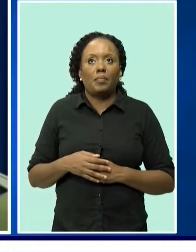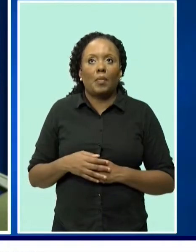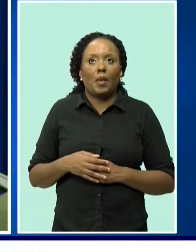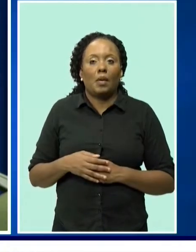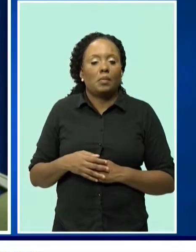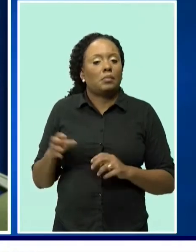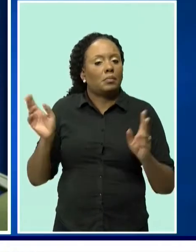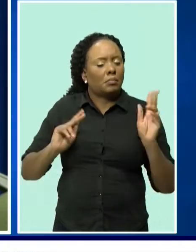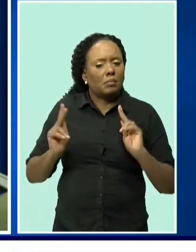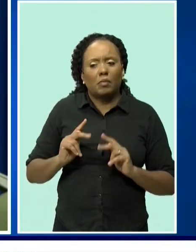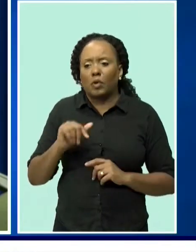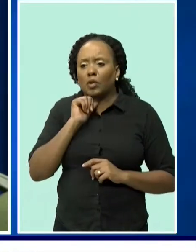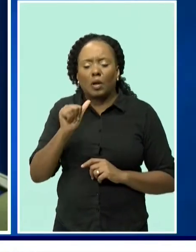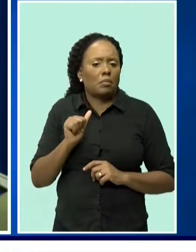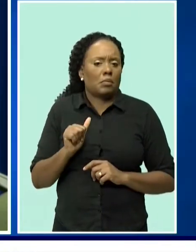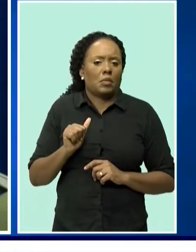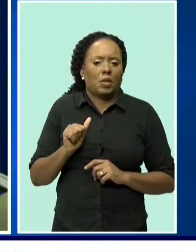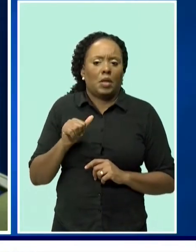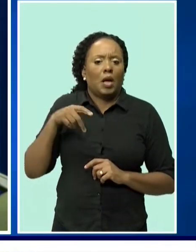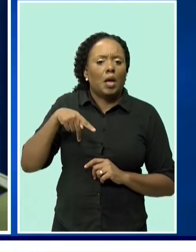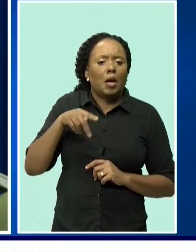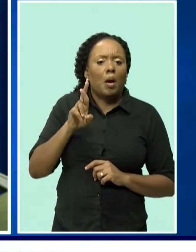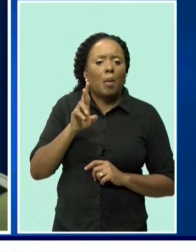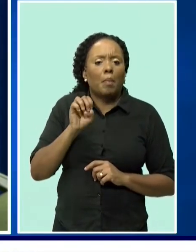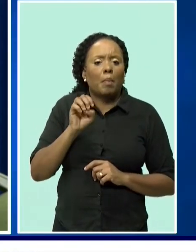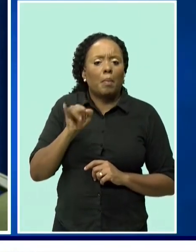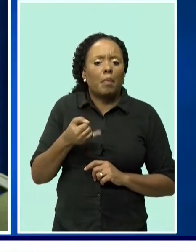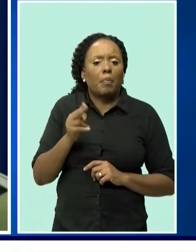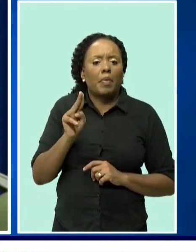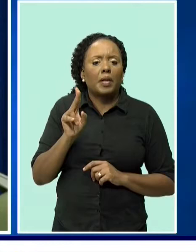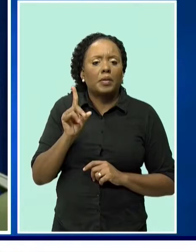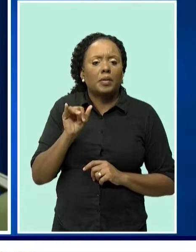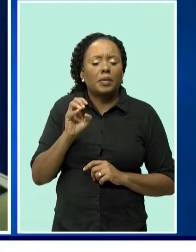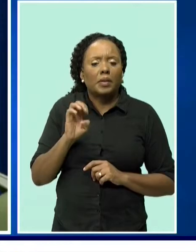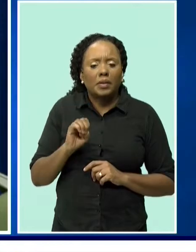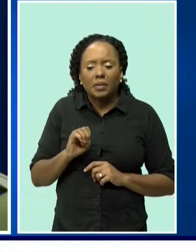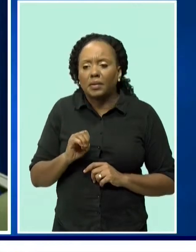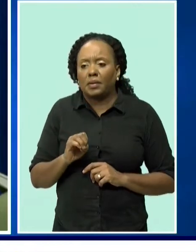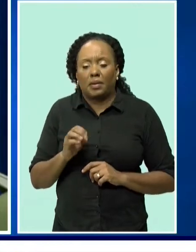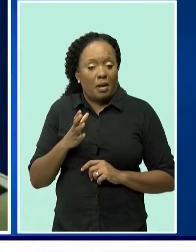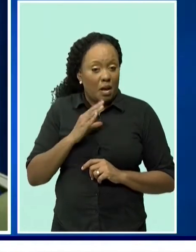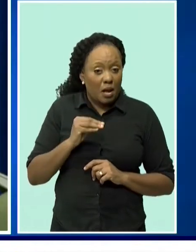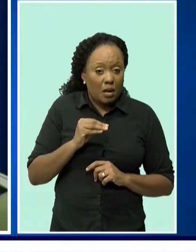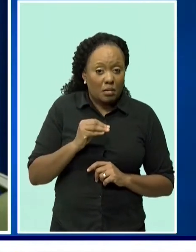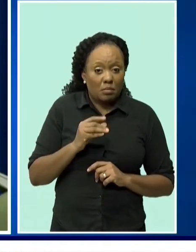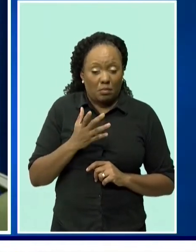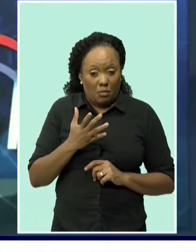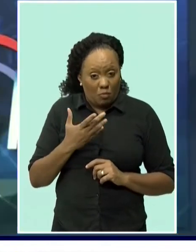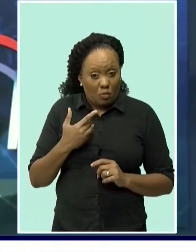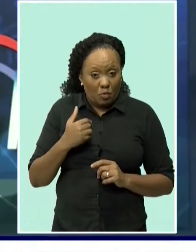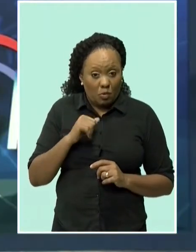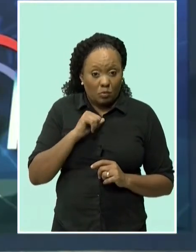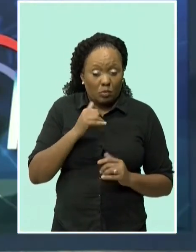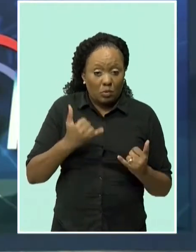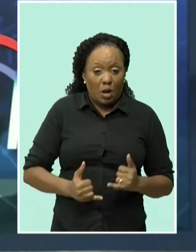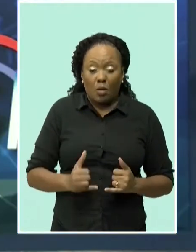Power Company's alleged refusal to answer fully or at all any interrogatories. Police are